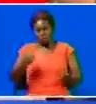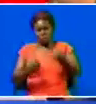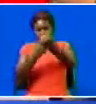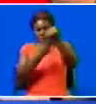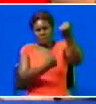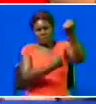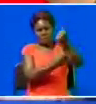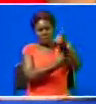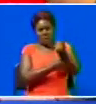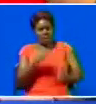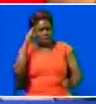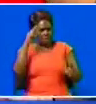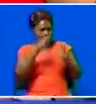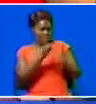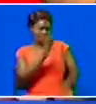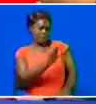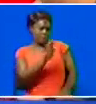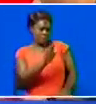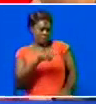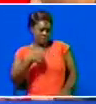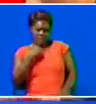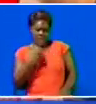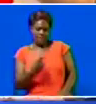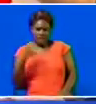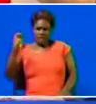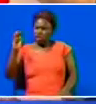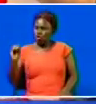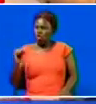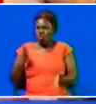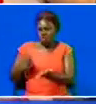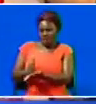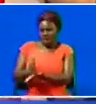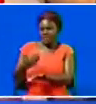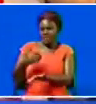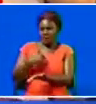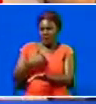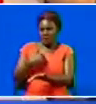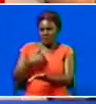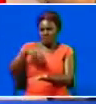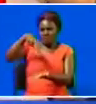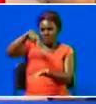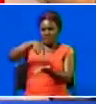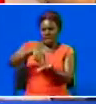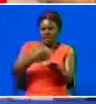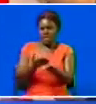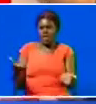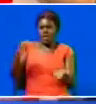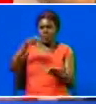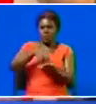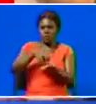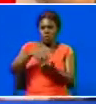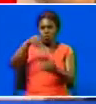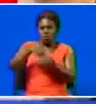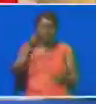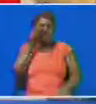behind his ill motive. And we are saying Halake has a right to vie for any position within